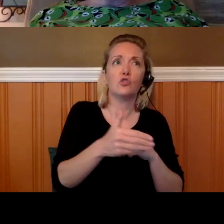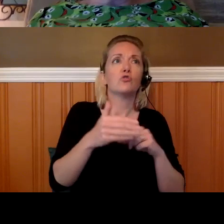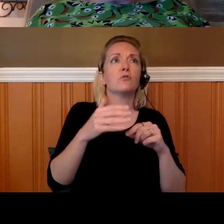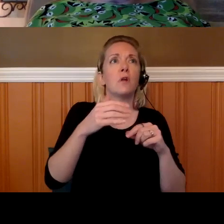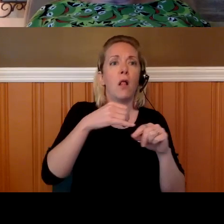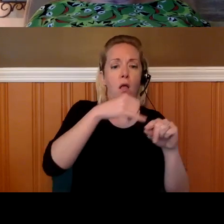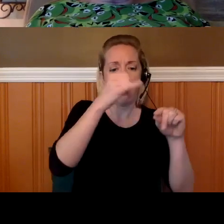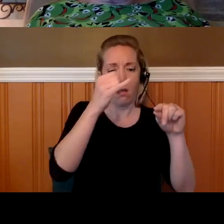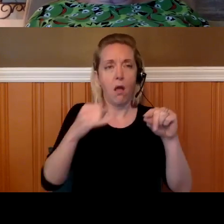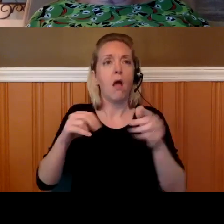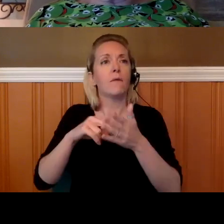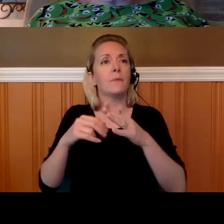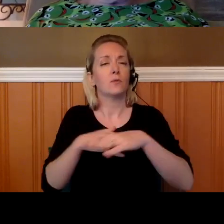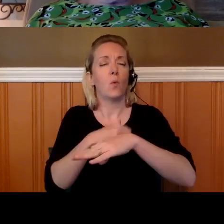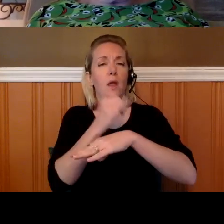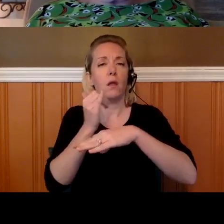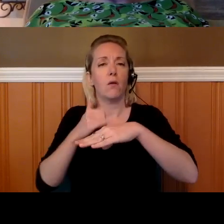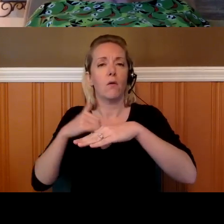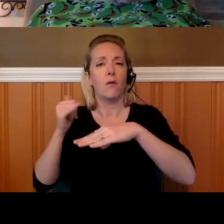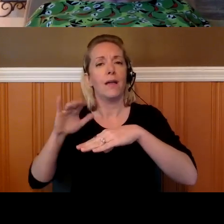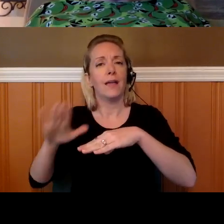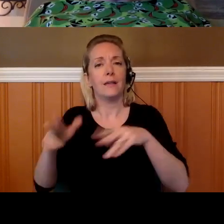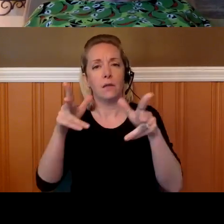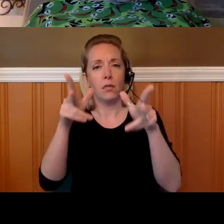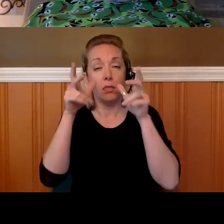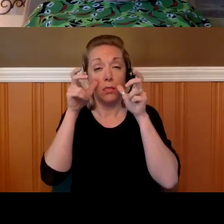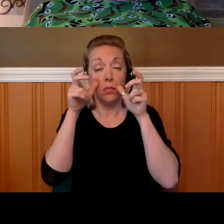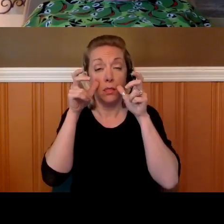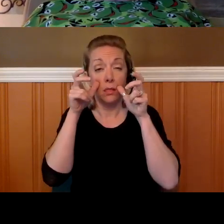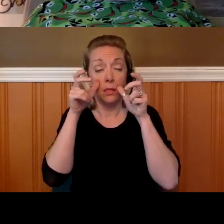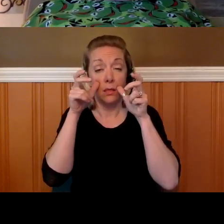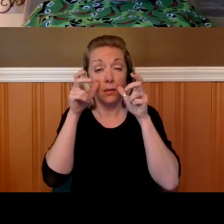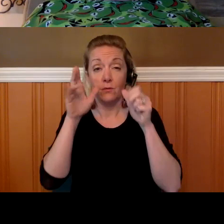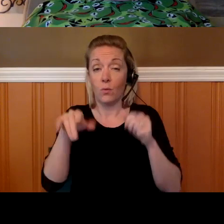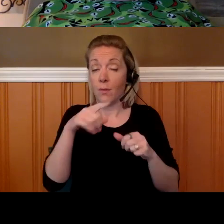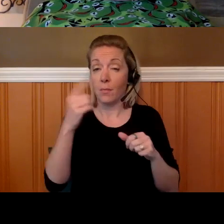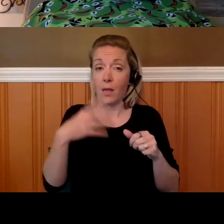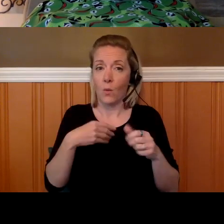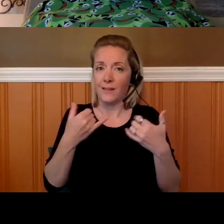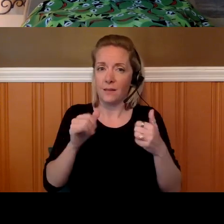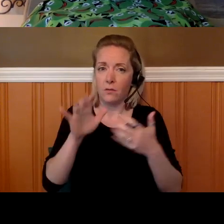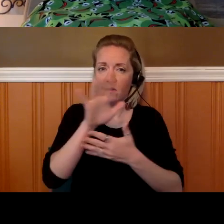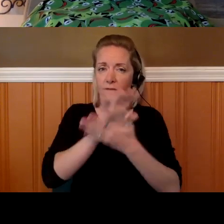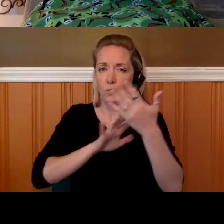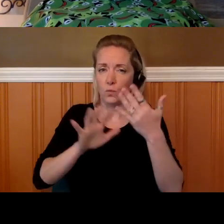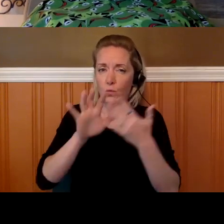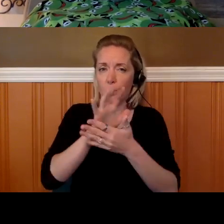of it. But you see how kids can get very confused.